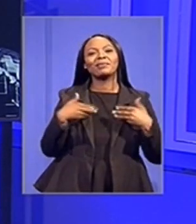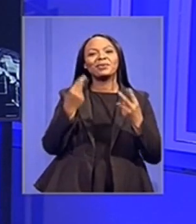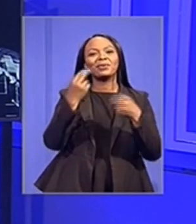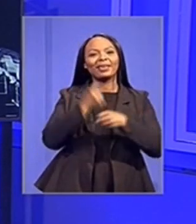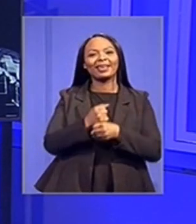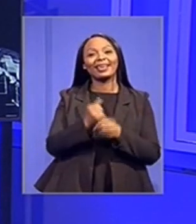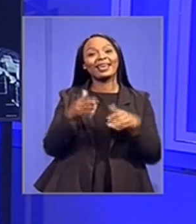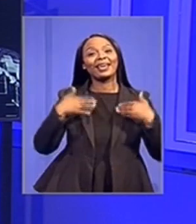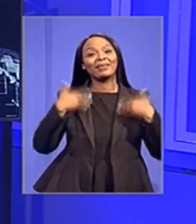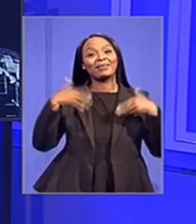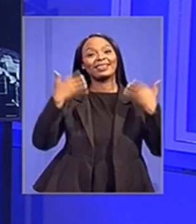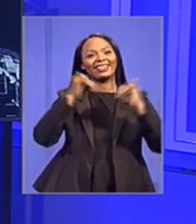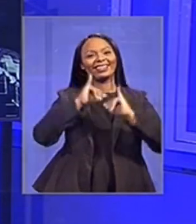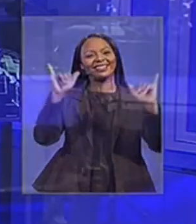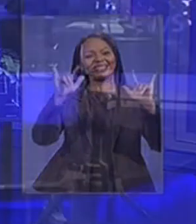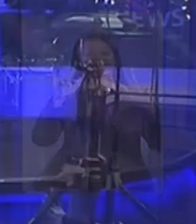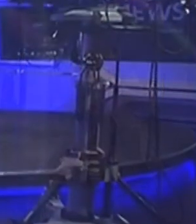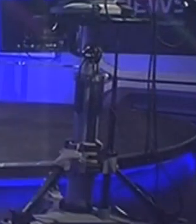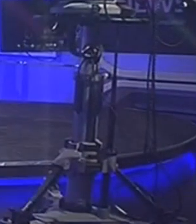Happy